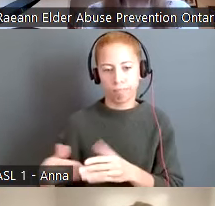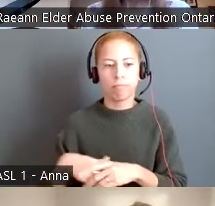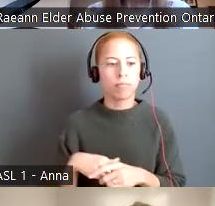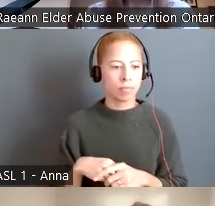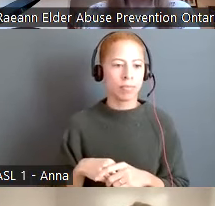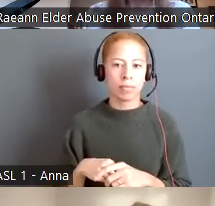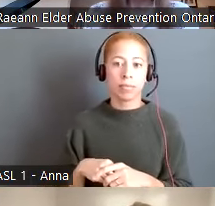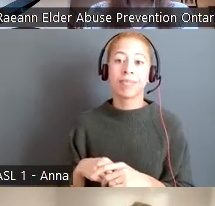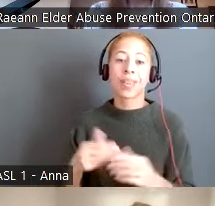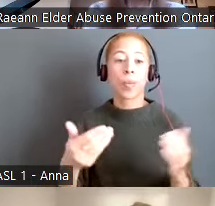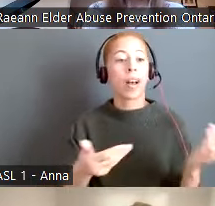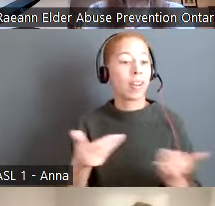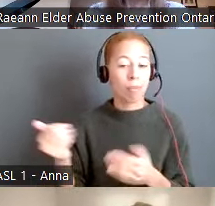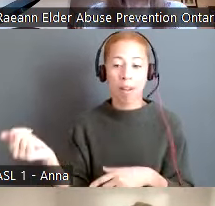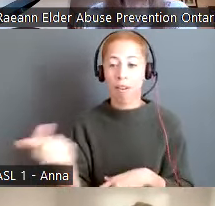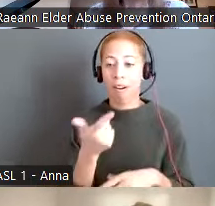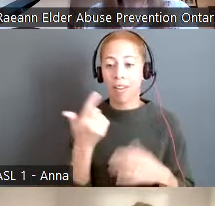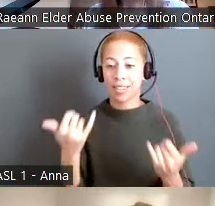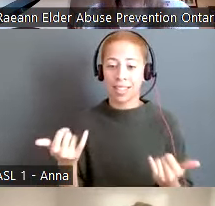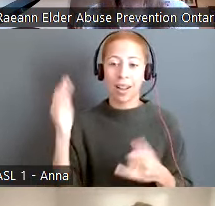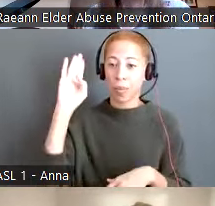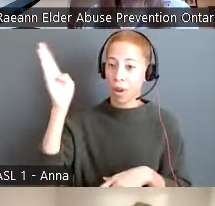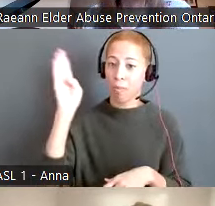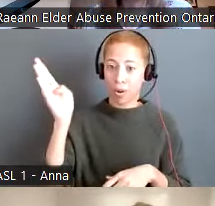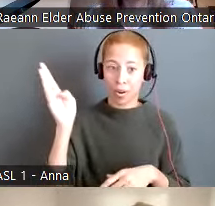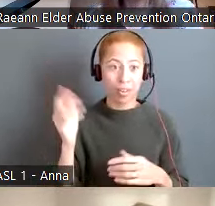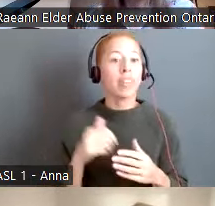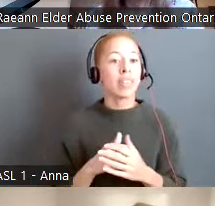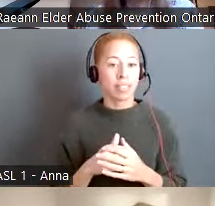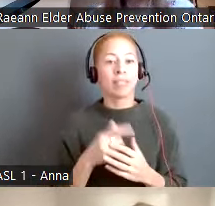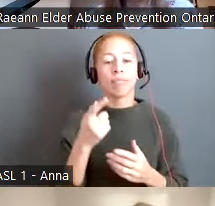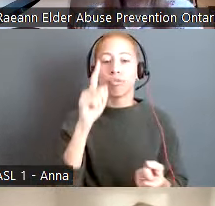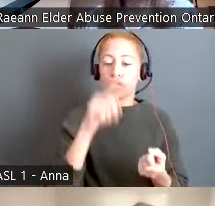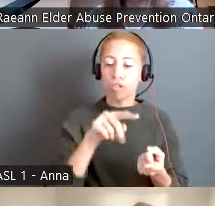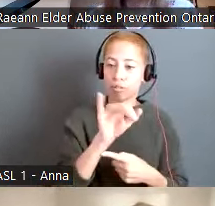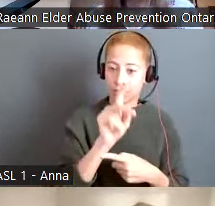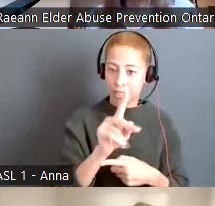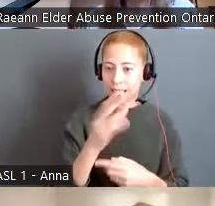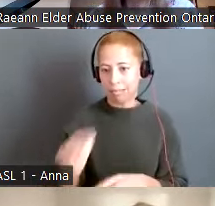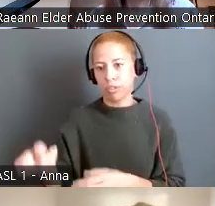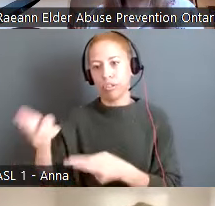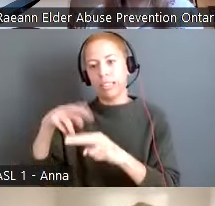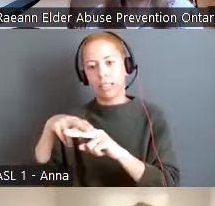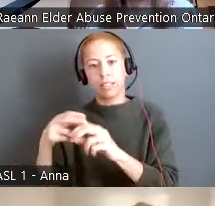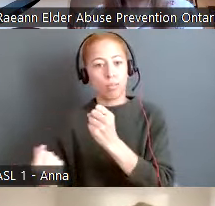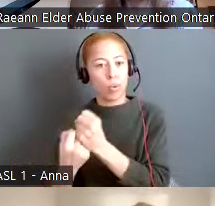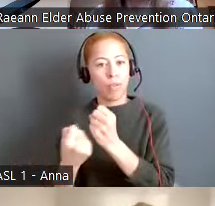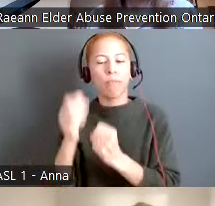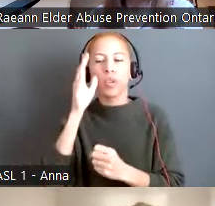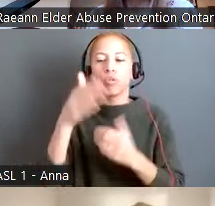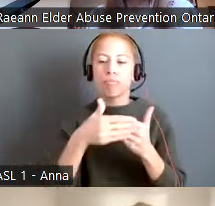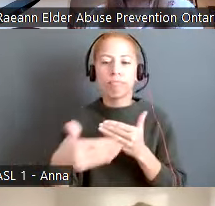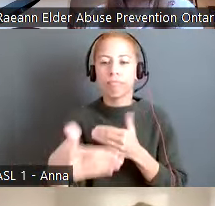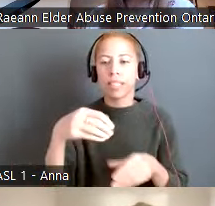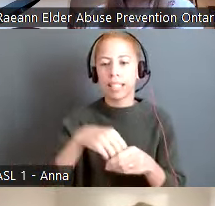So welcome everyone to our webinar today on reducing risk and increasing support, future directions in dementia care. I'm